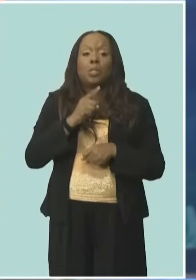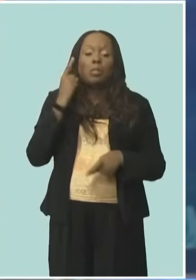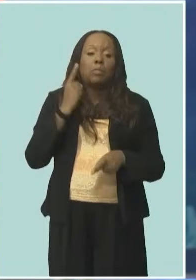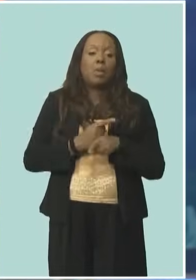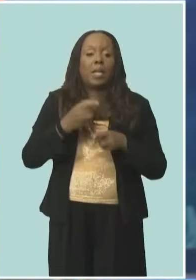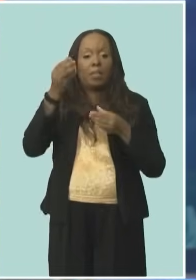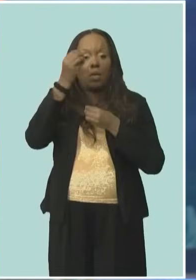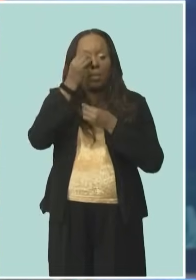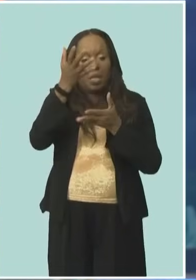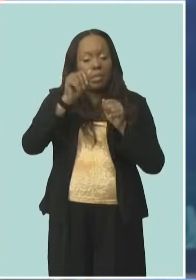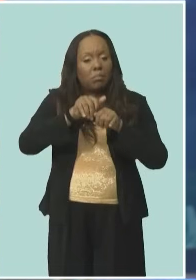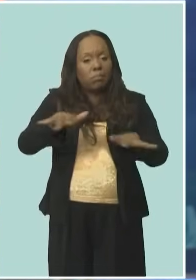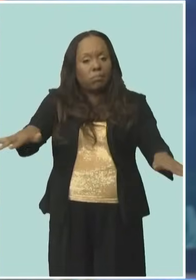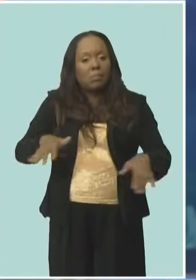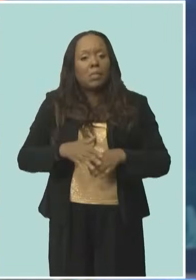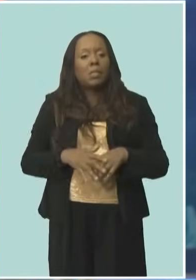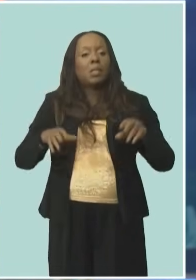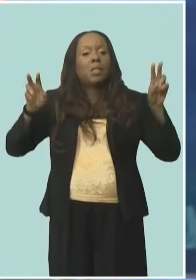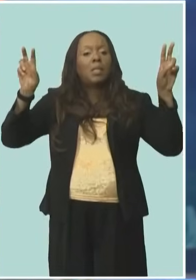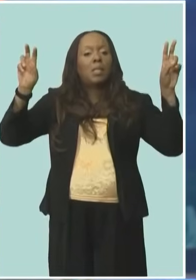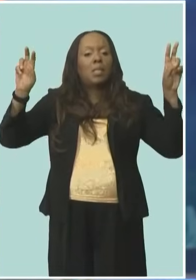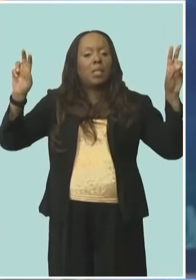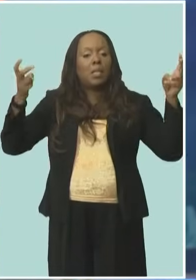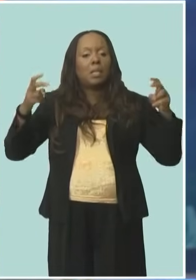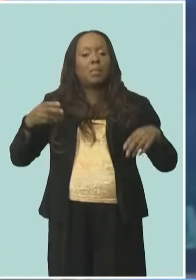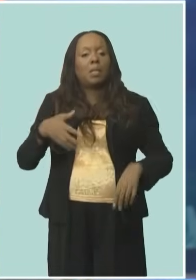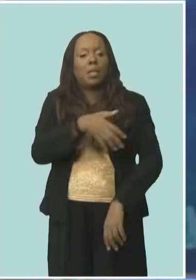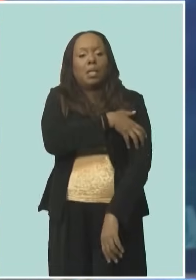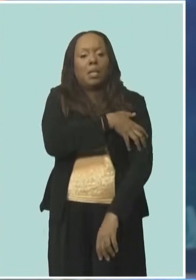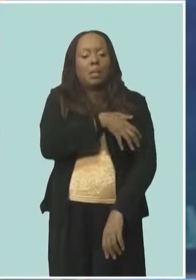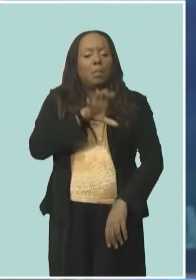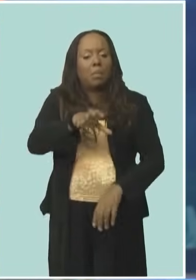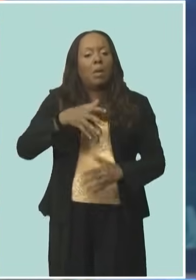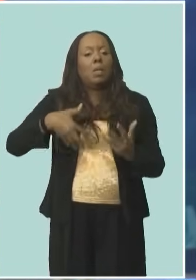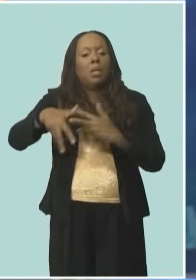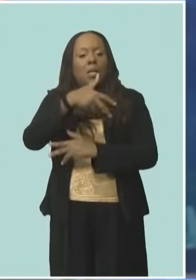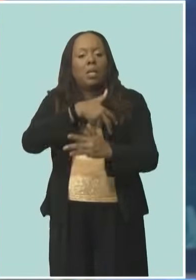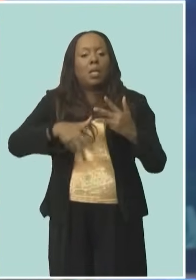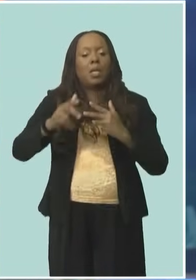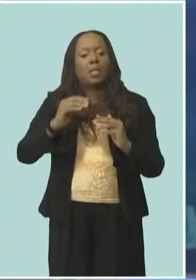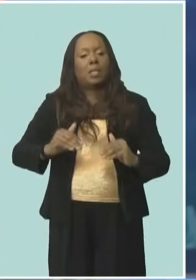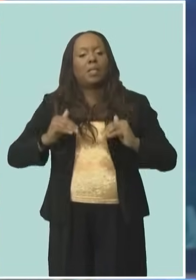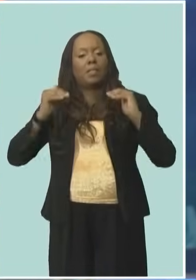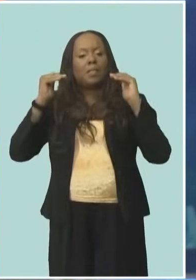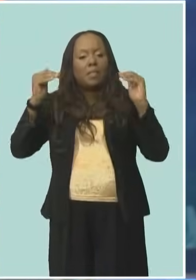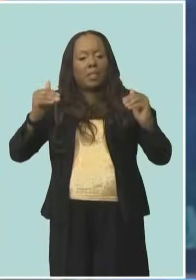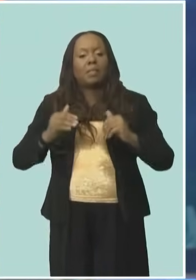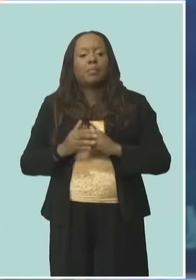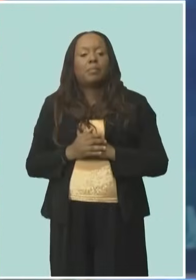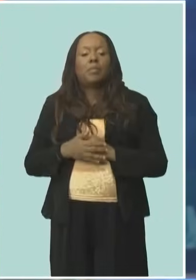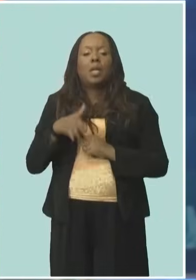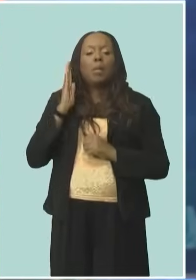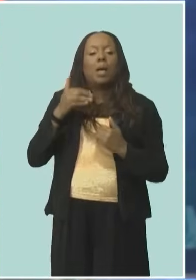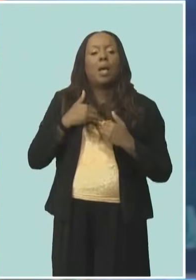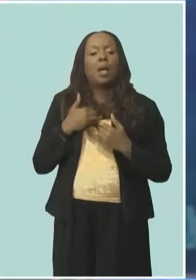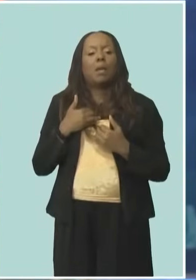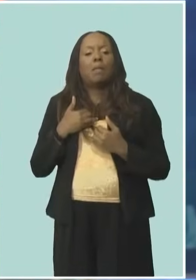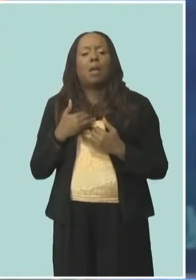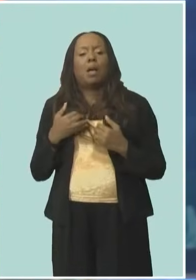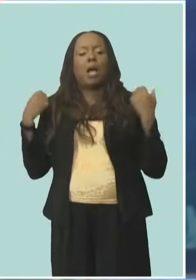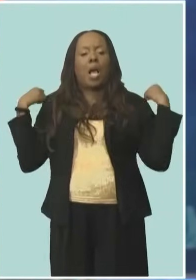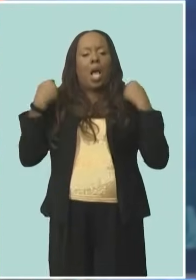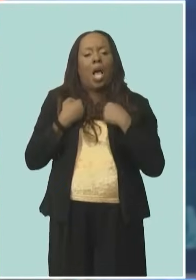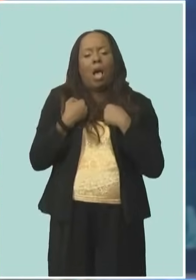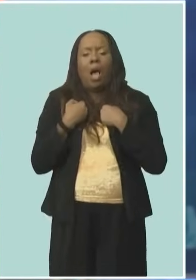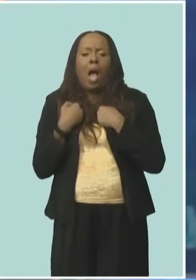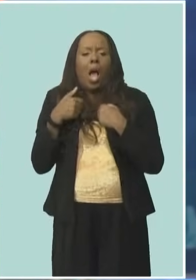disseminated. The theme for this year's Caribbean Wellness Day is Engage, Empower and Elevate, and will be marked by a hike beginning